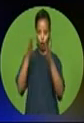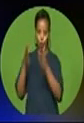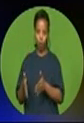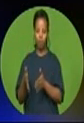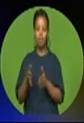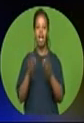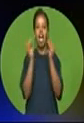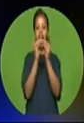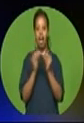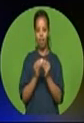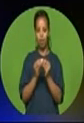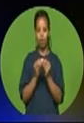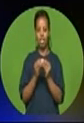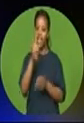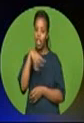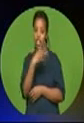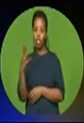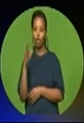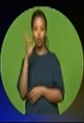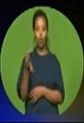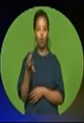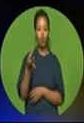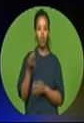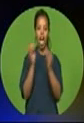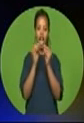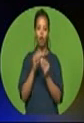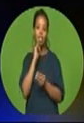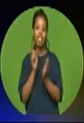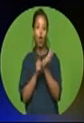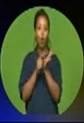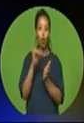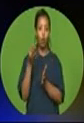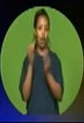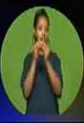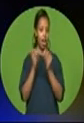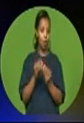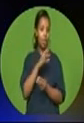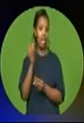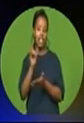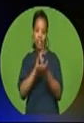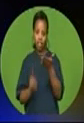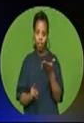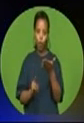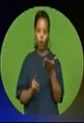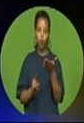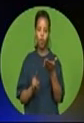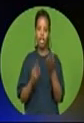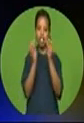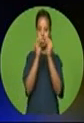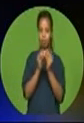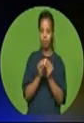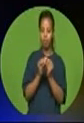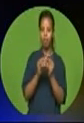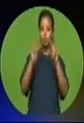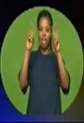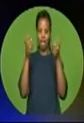4-column account. The chart of accounts is the code of accounts and a listing of the accounts